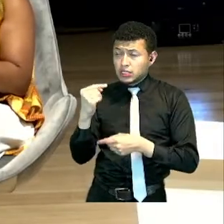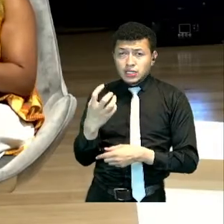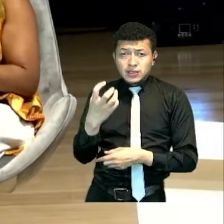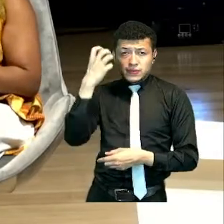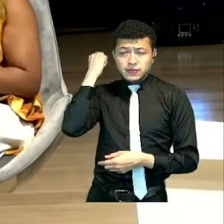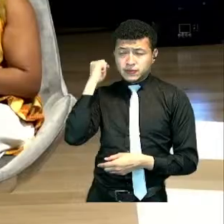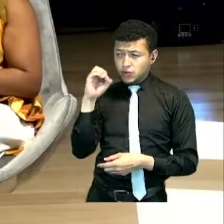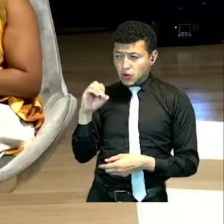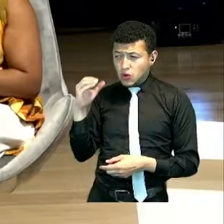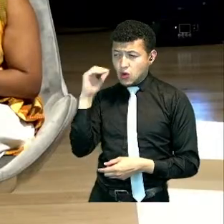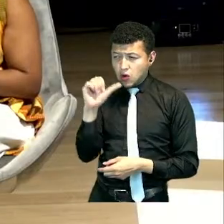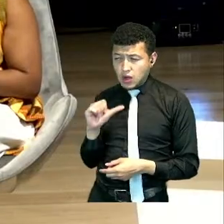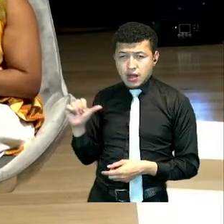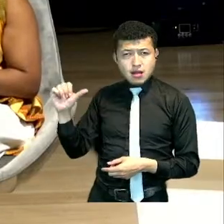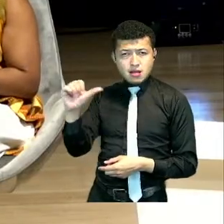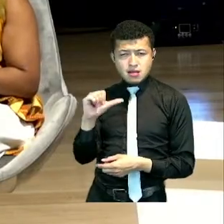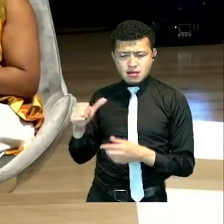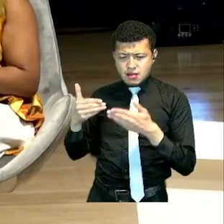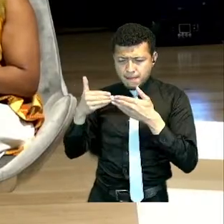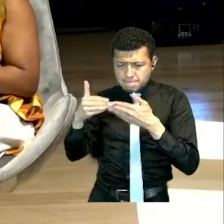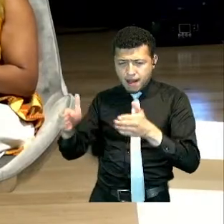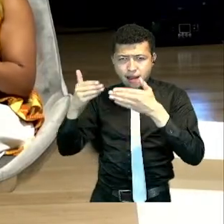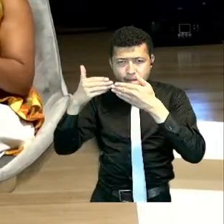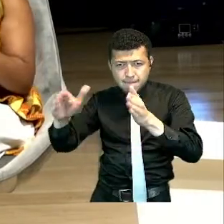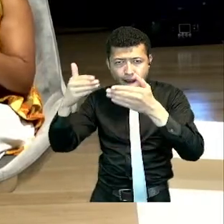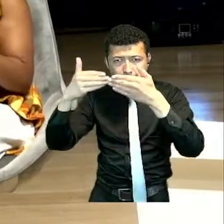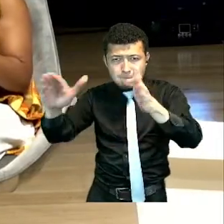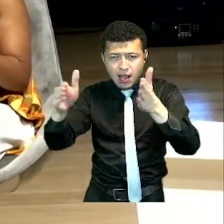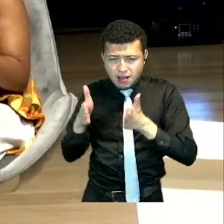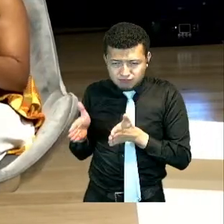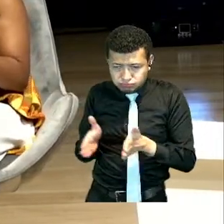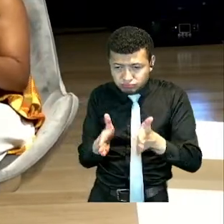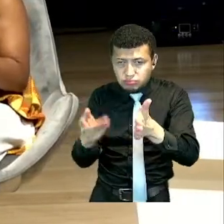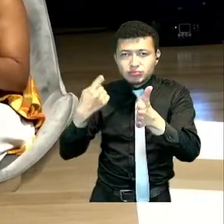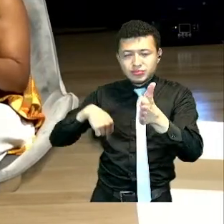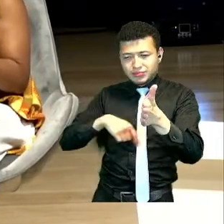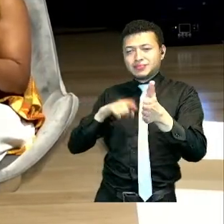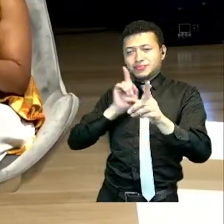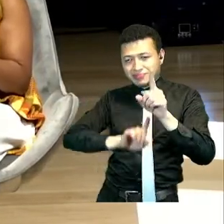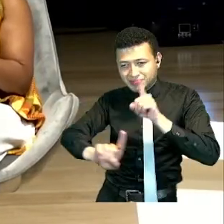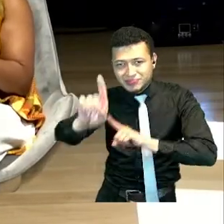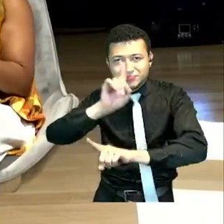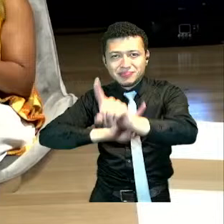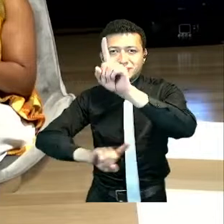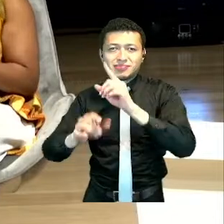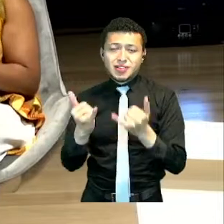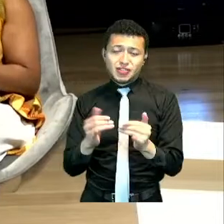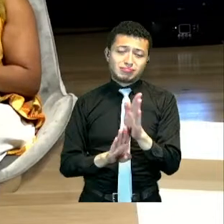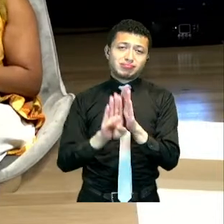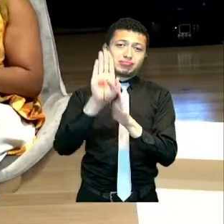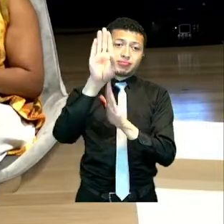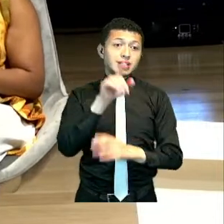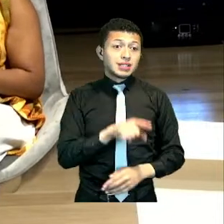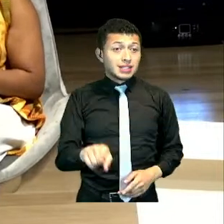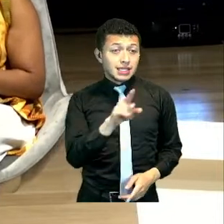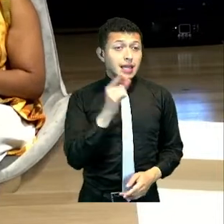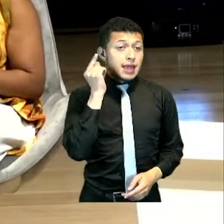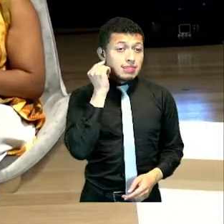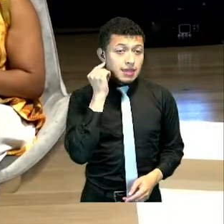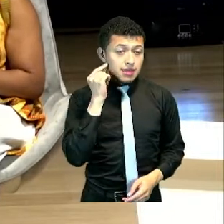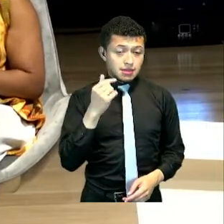and wise women that are with us today. I would